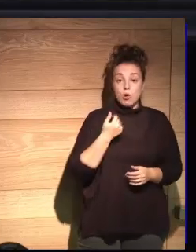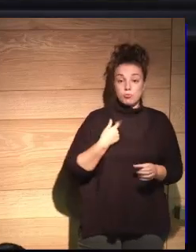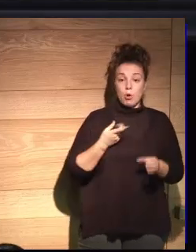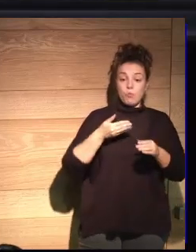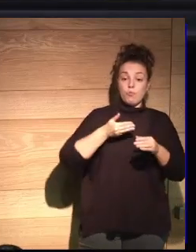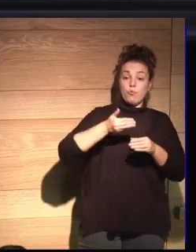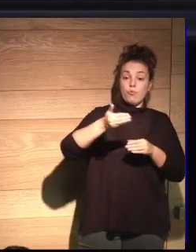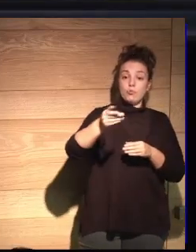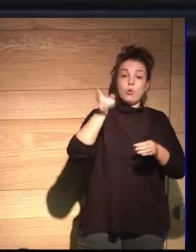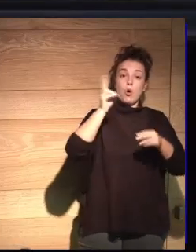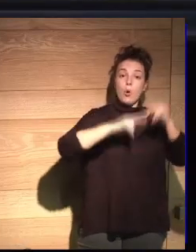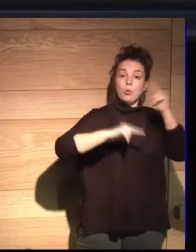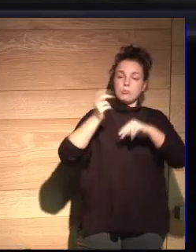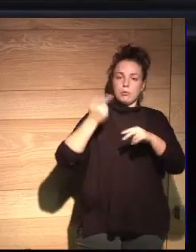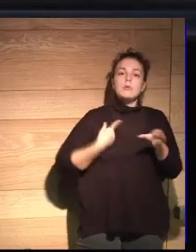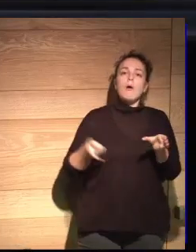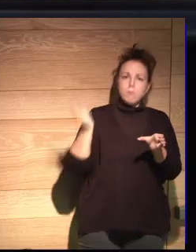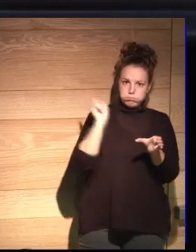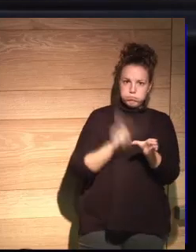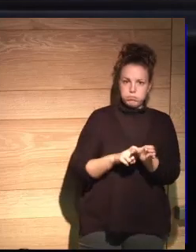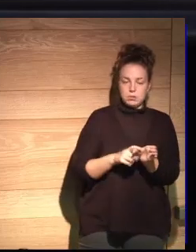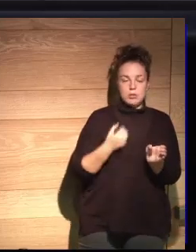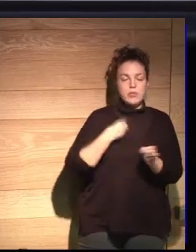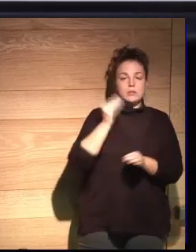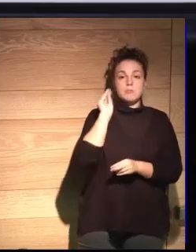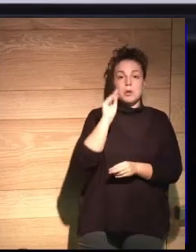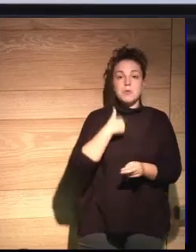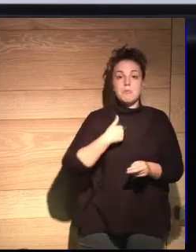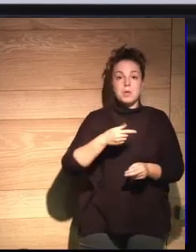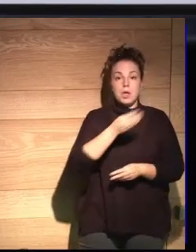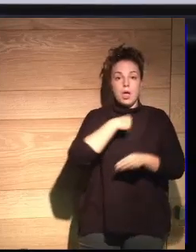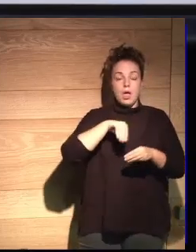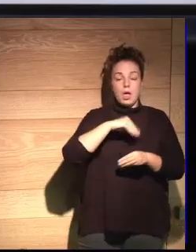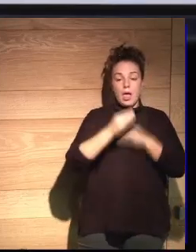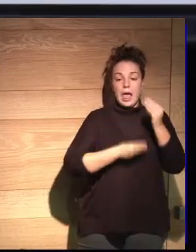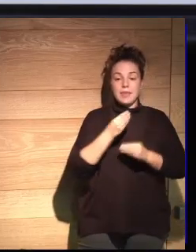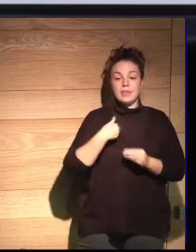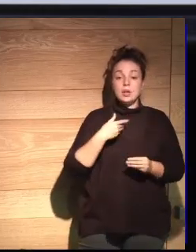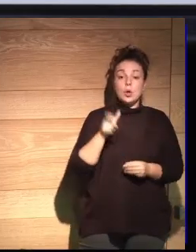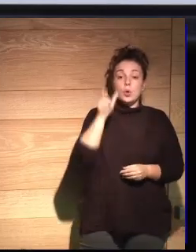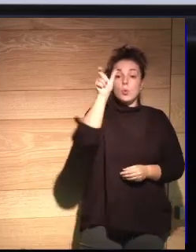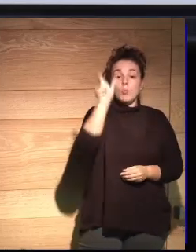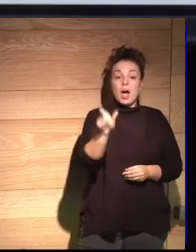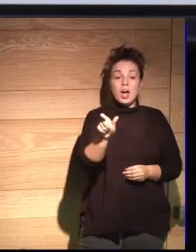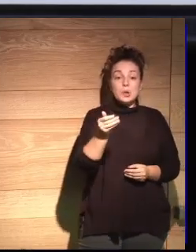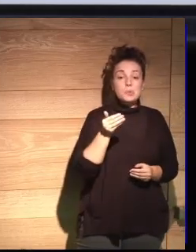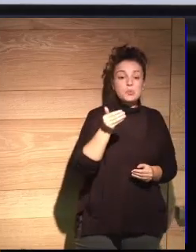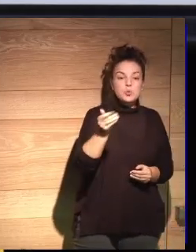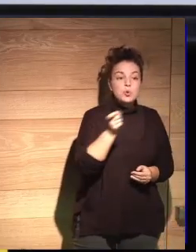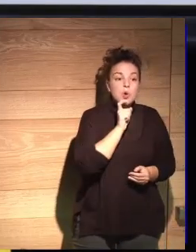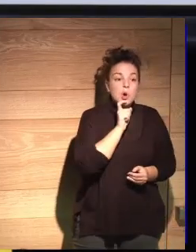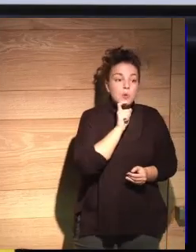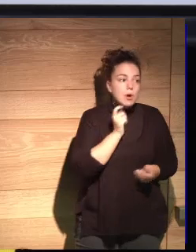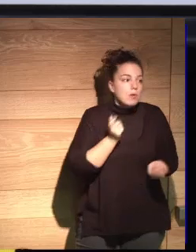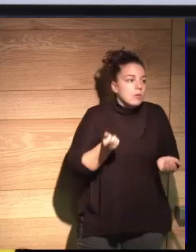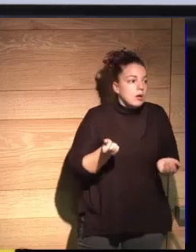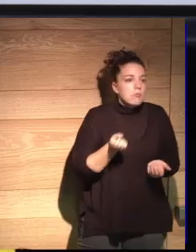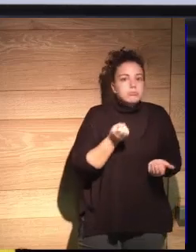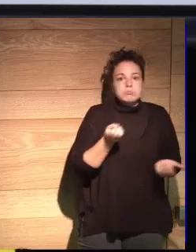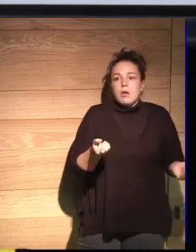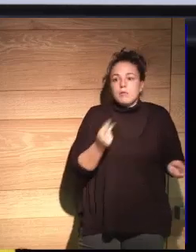will participate in building the future. So the question on how will the human of the future